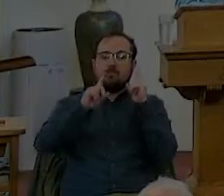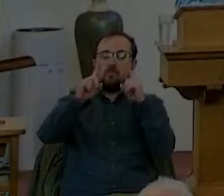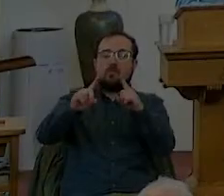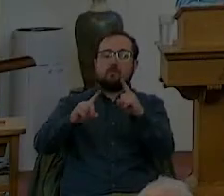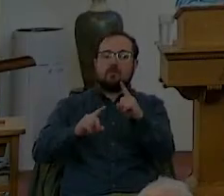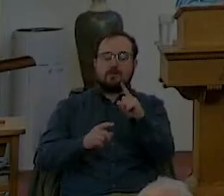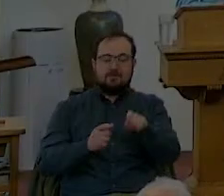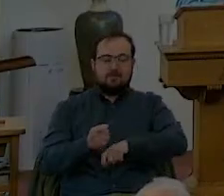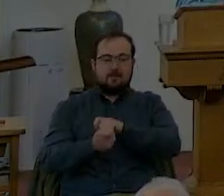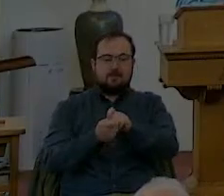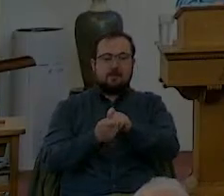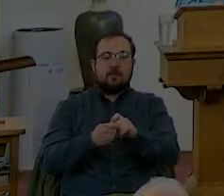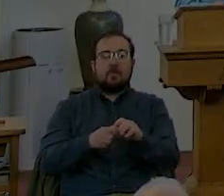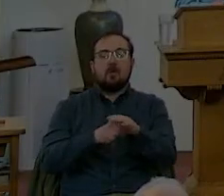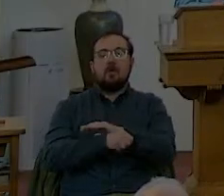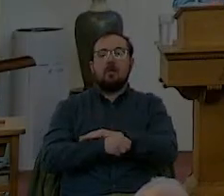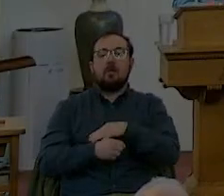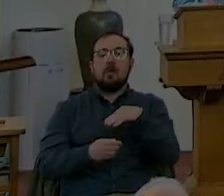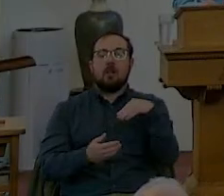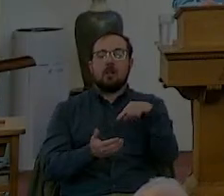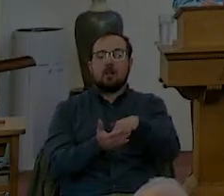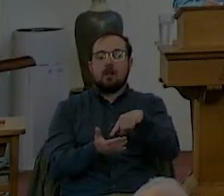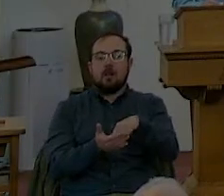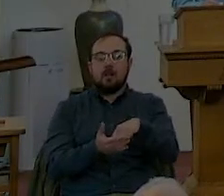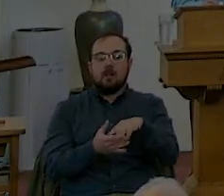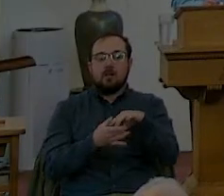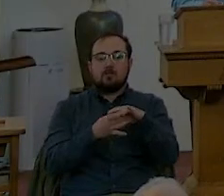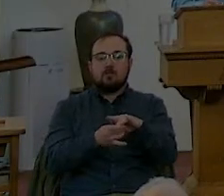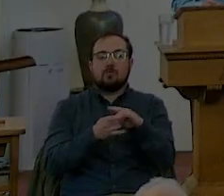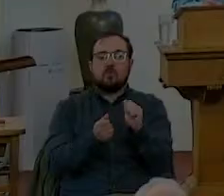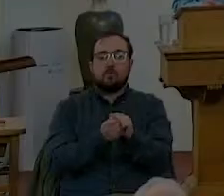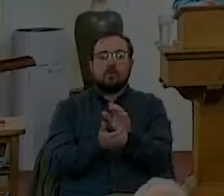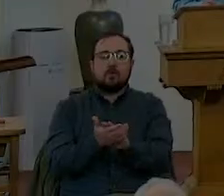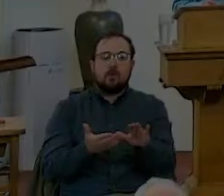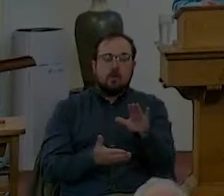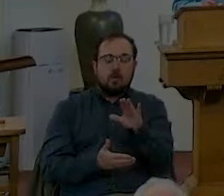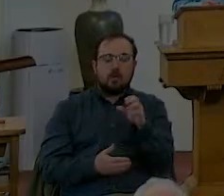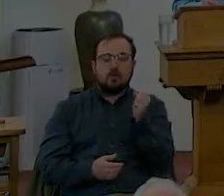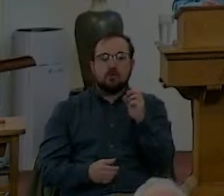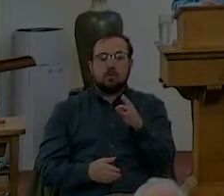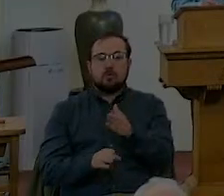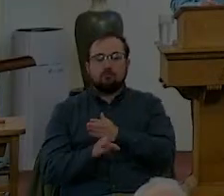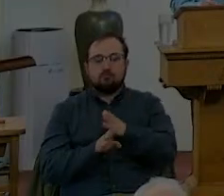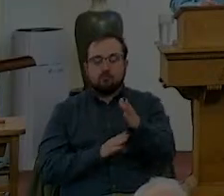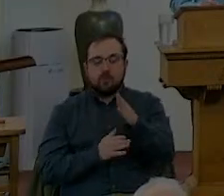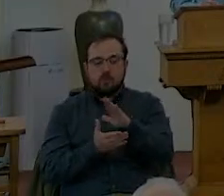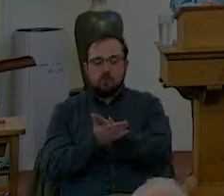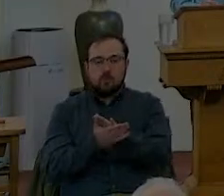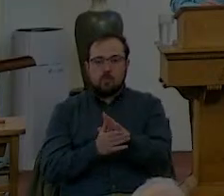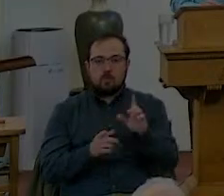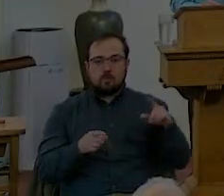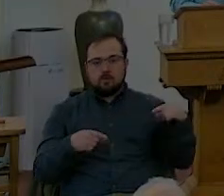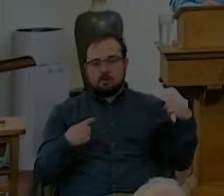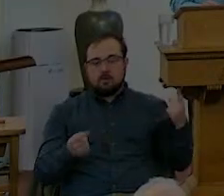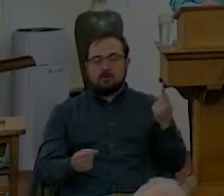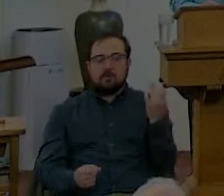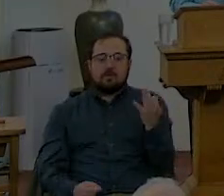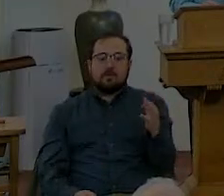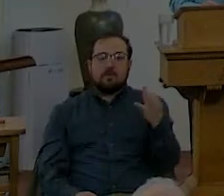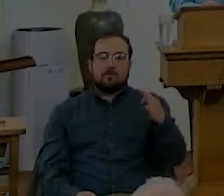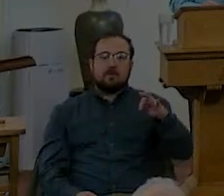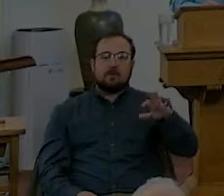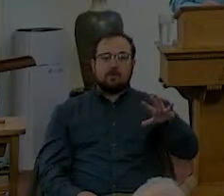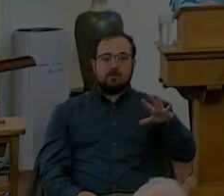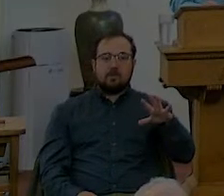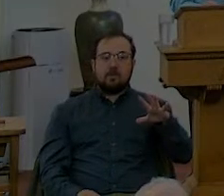specifically to cover expenses associated with college or trade school. Since 1995, the fund